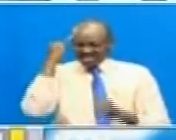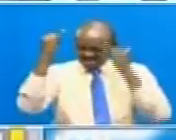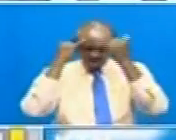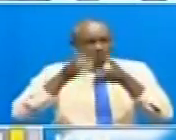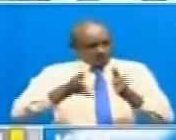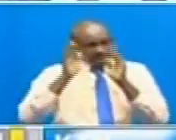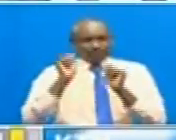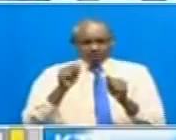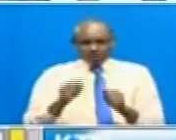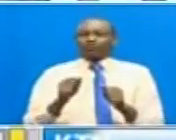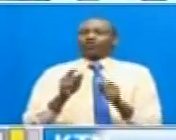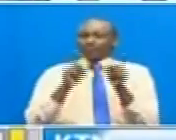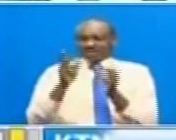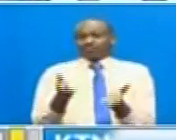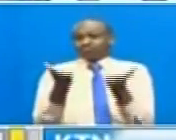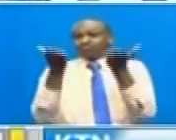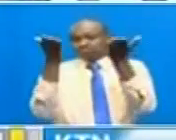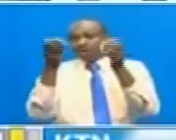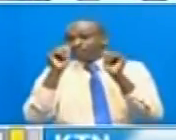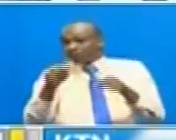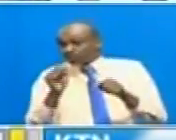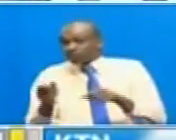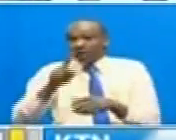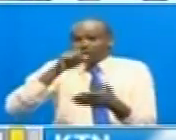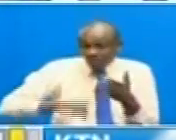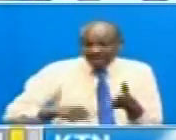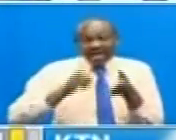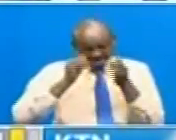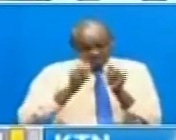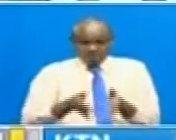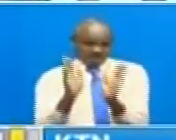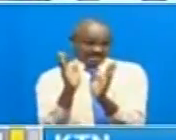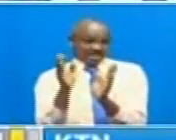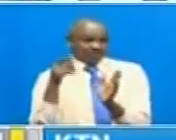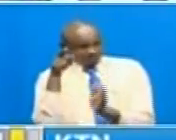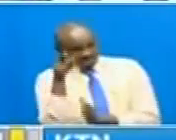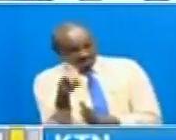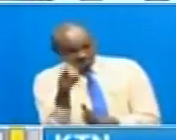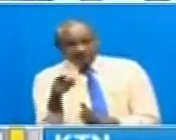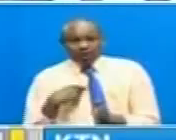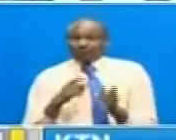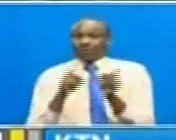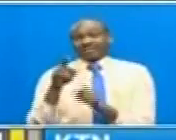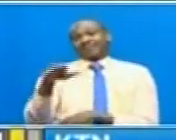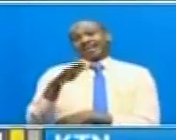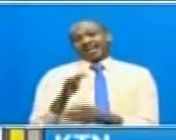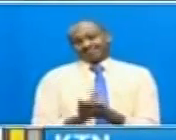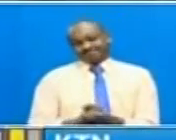of being able to boost Kenya's tourism and also be able to add on a new wing onto the conventional circuits of tourism in